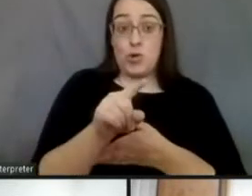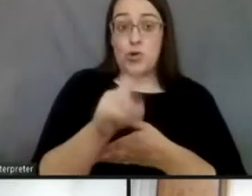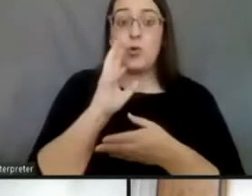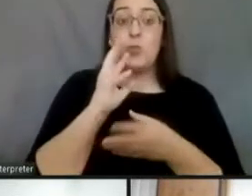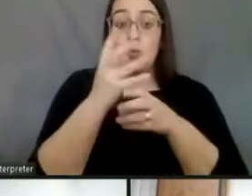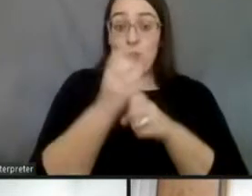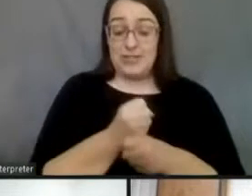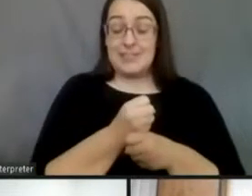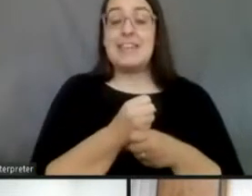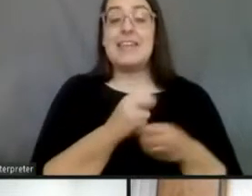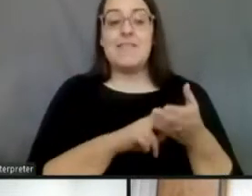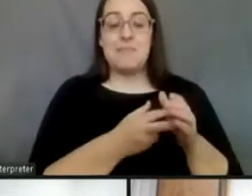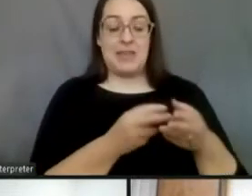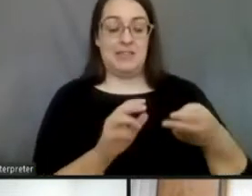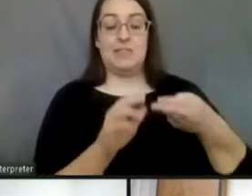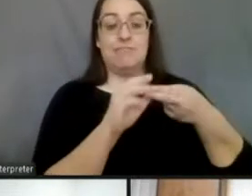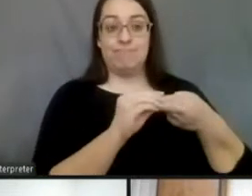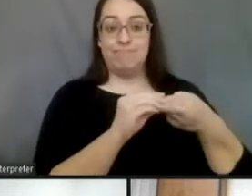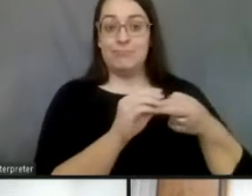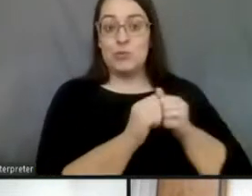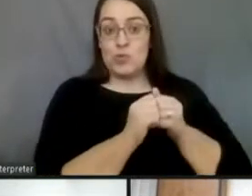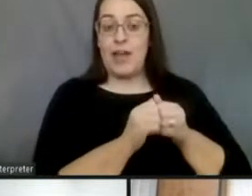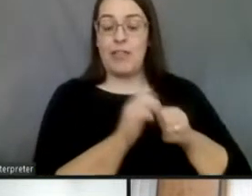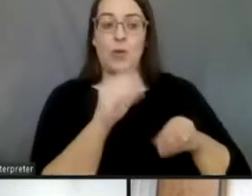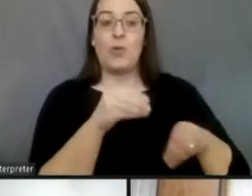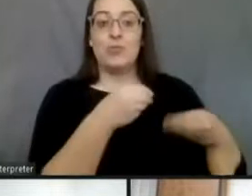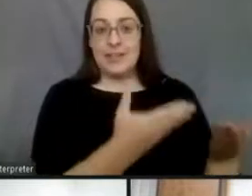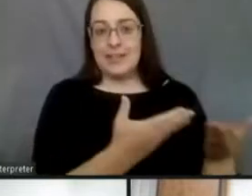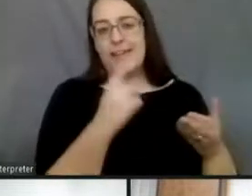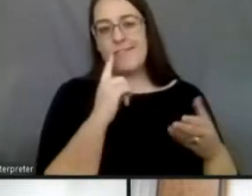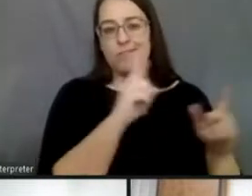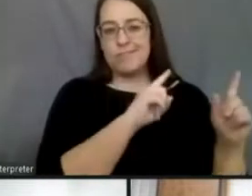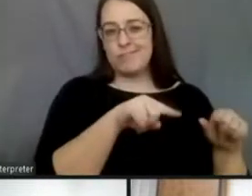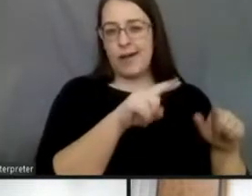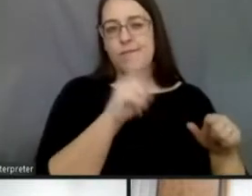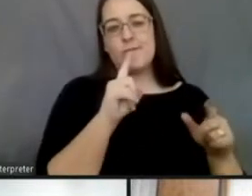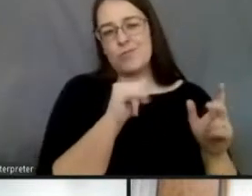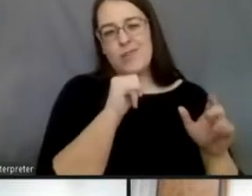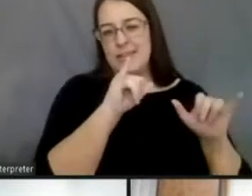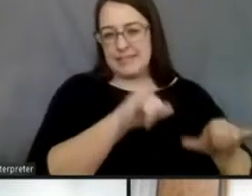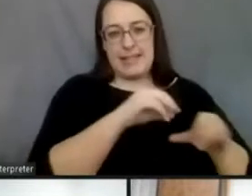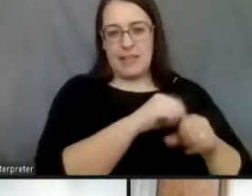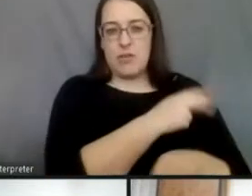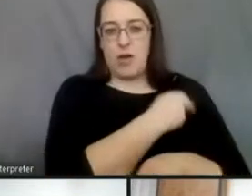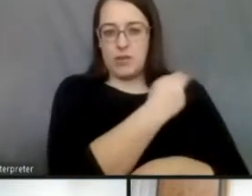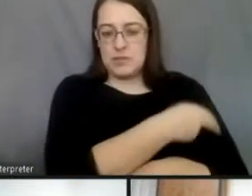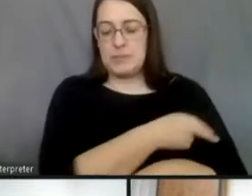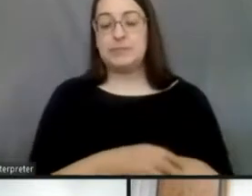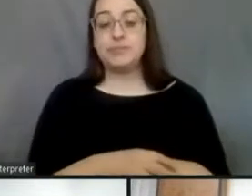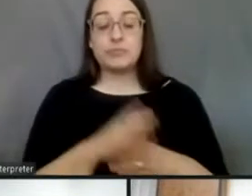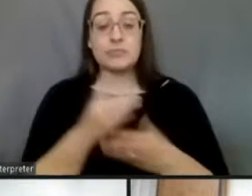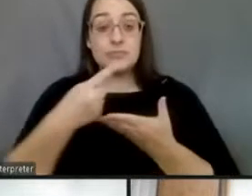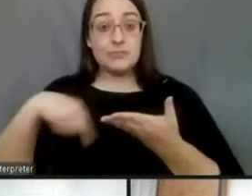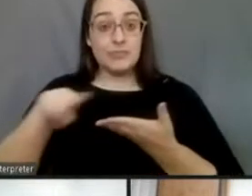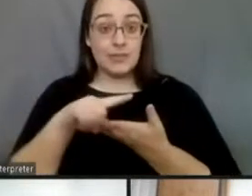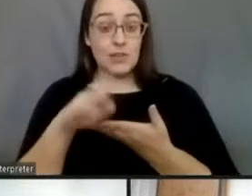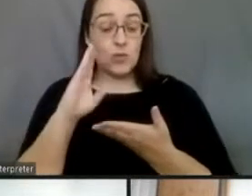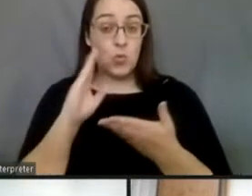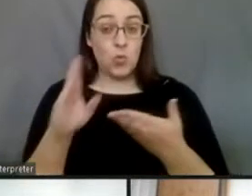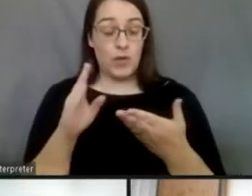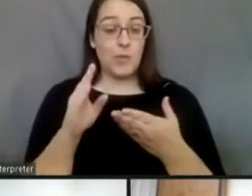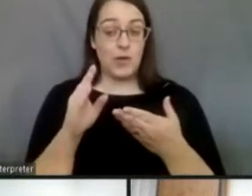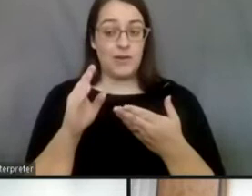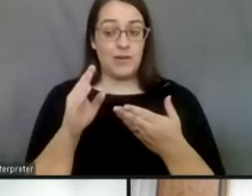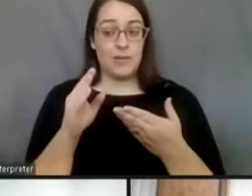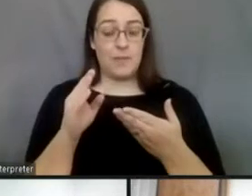for anyone as an outpatient who meets the criteria for bamlanivimab. And lastly, in the next week, we will be completely free